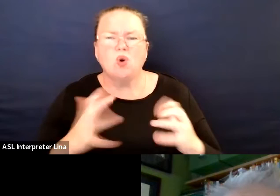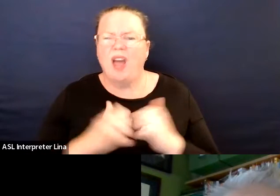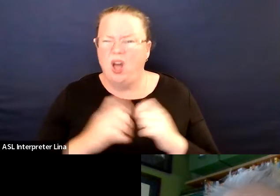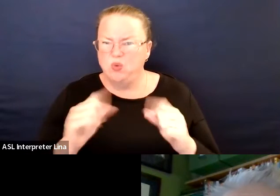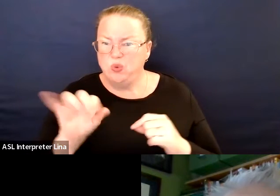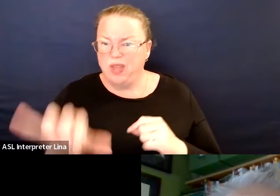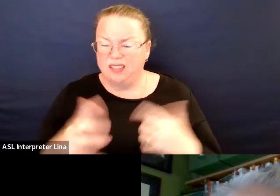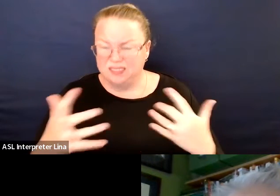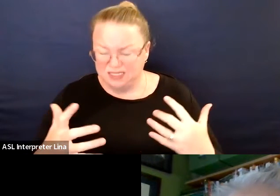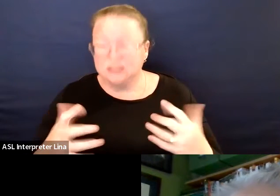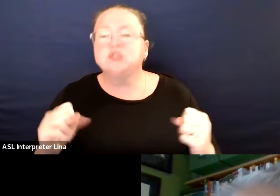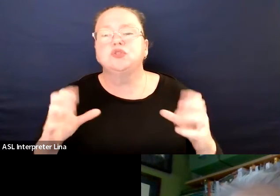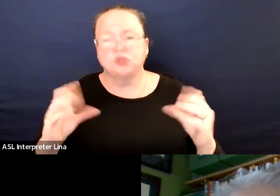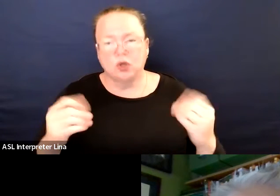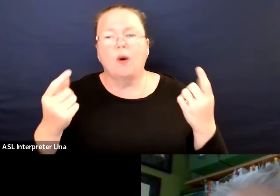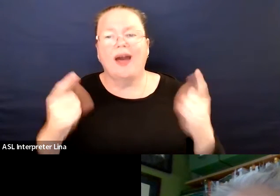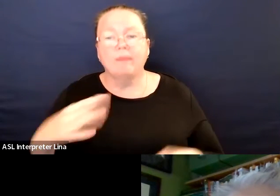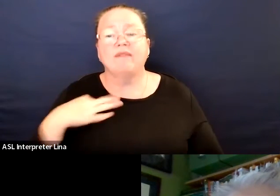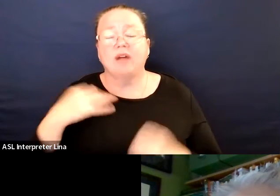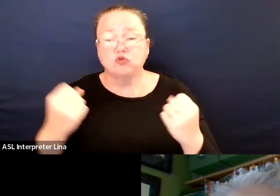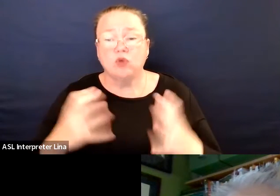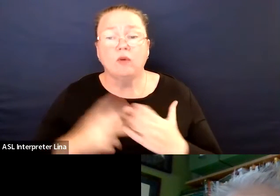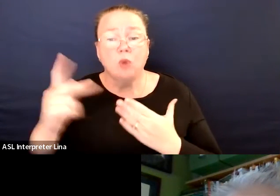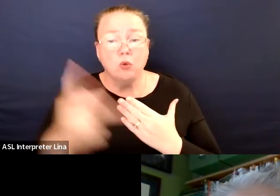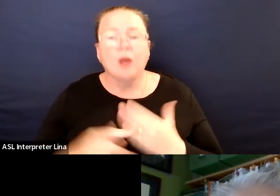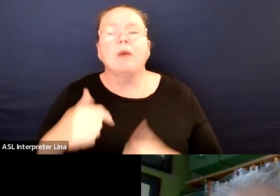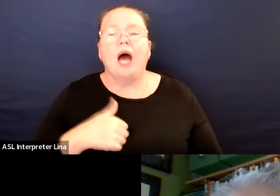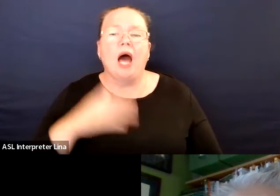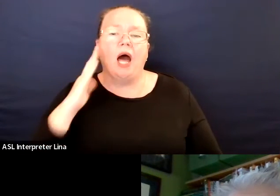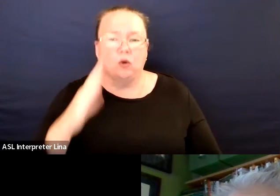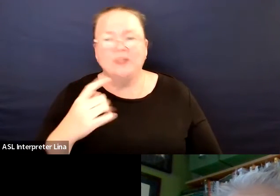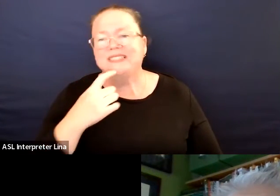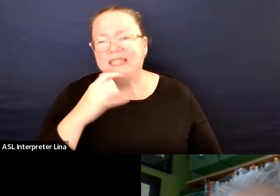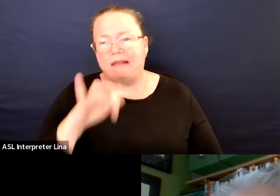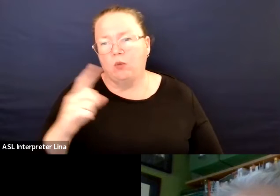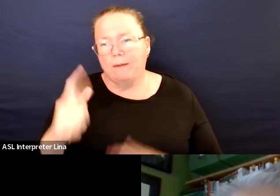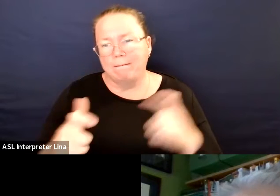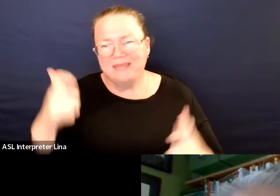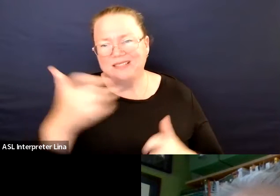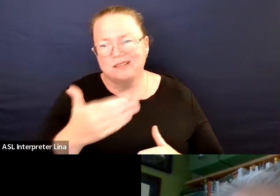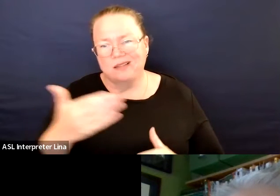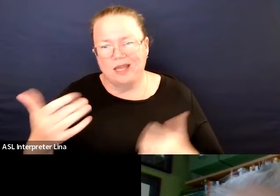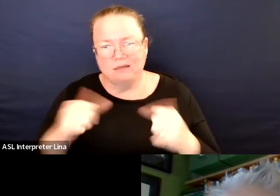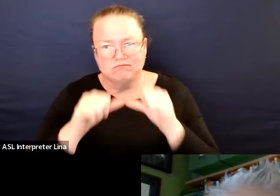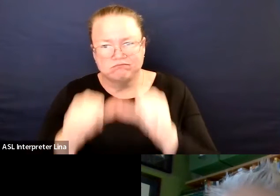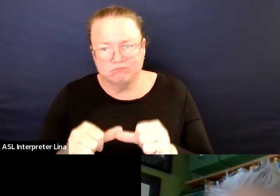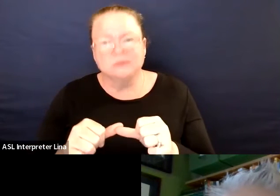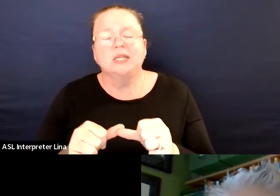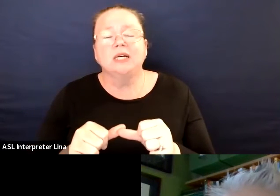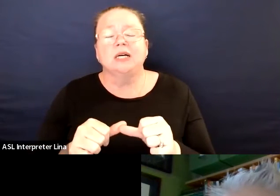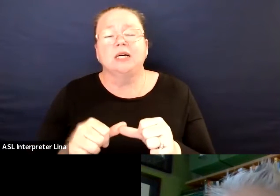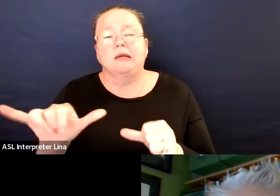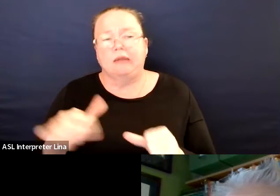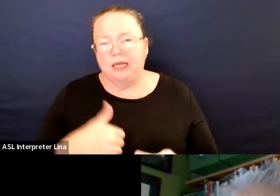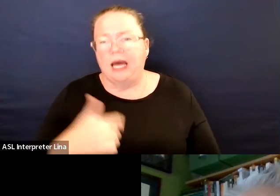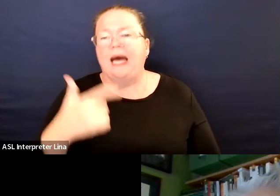it? So with our volunteer driver programs, I will point to that. One of the biggest things ongoing is, like I